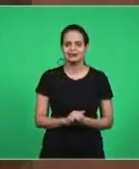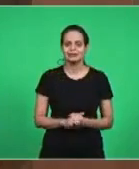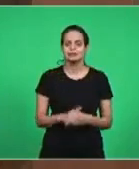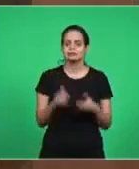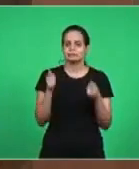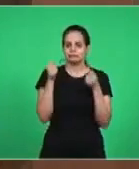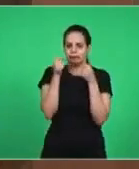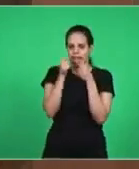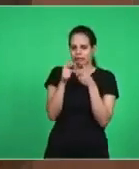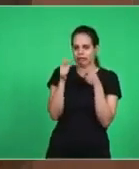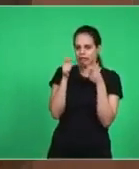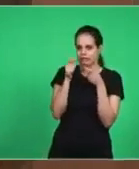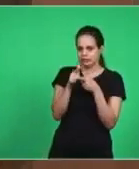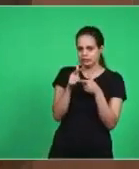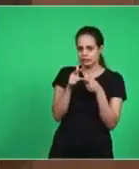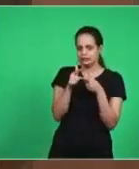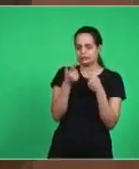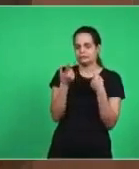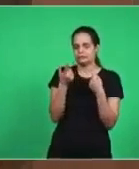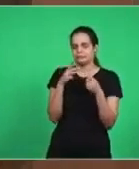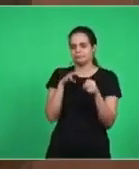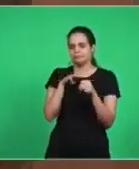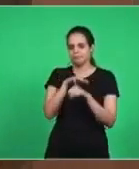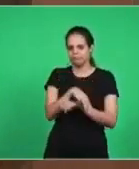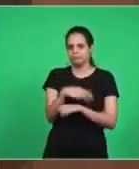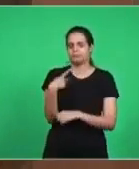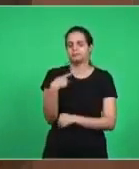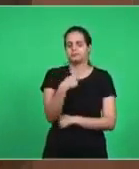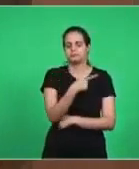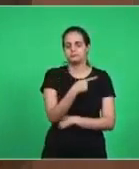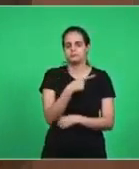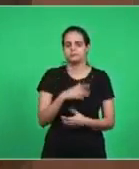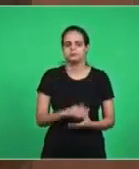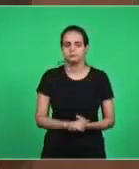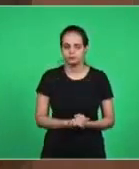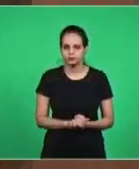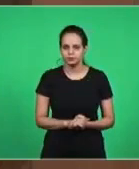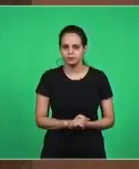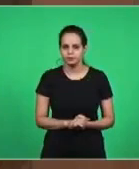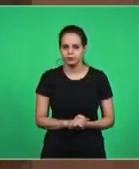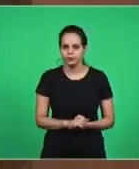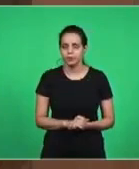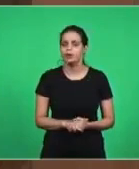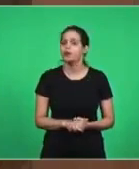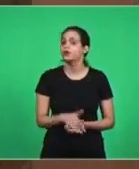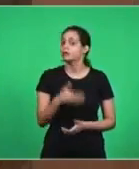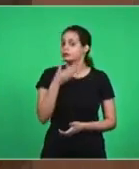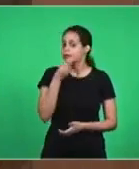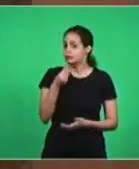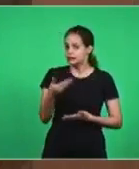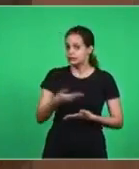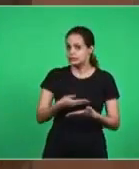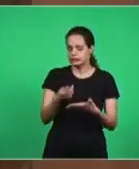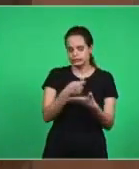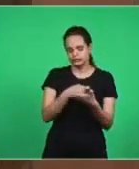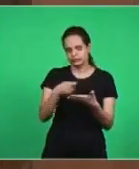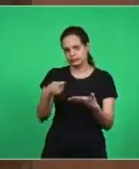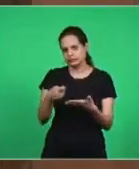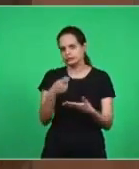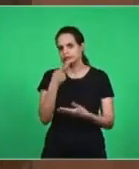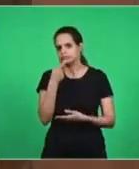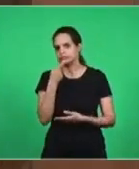be an angry guy, but I'm a Pacific person. This guy is from Aracaju. He's speaking about